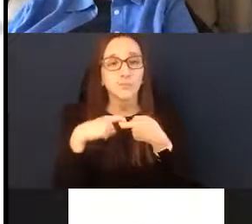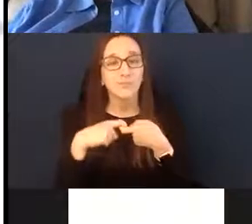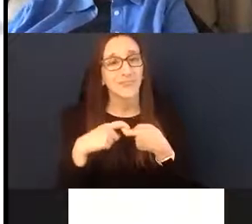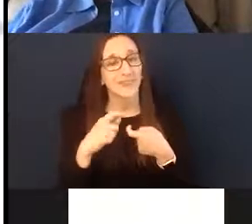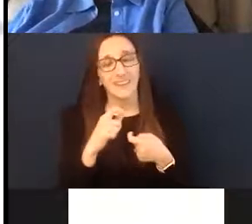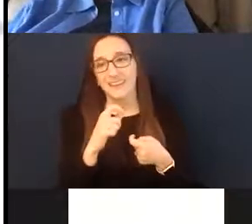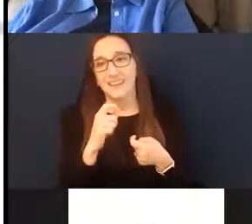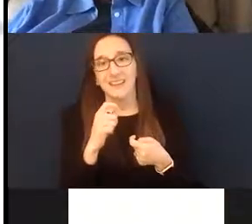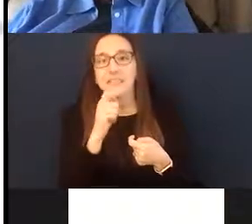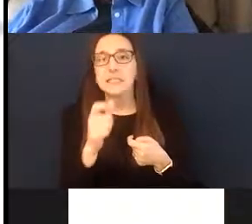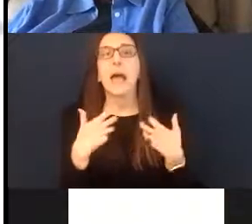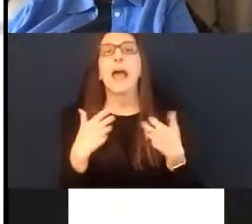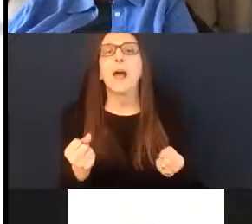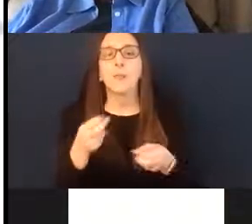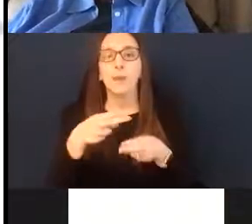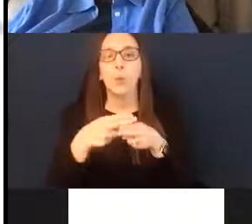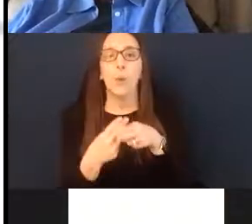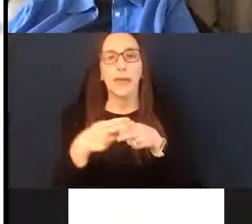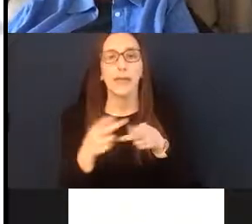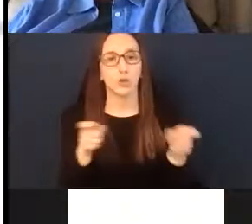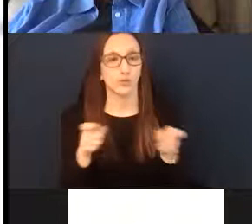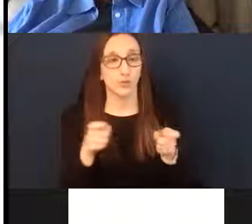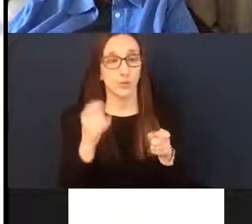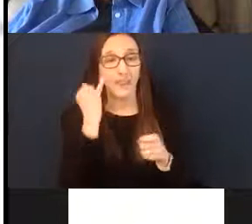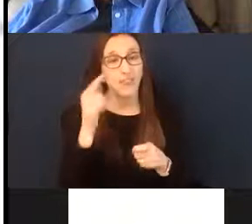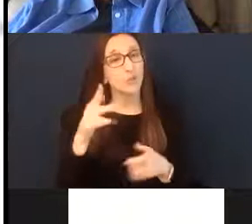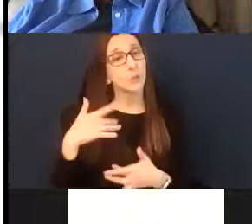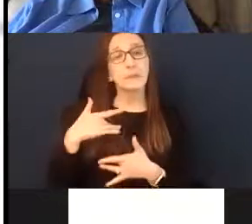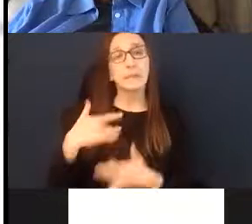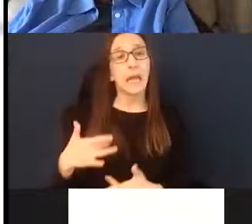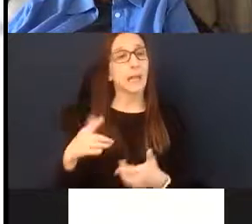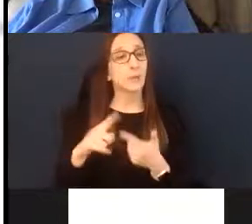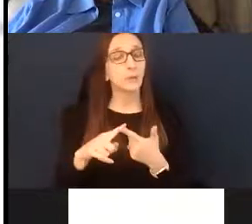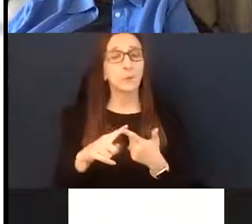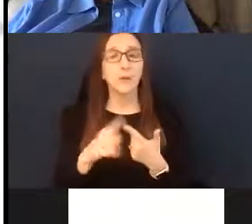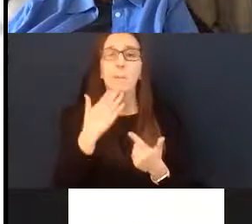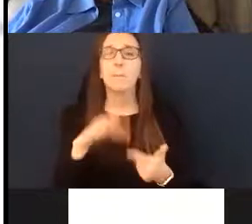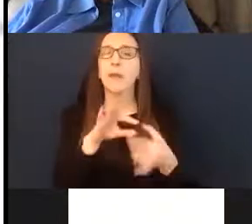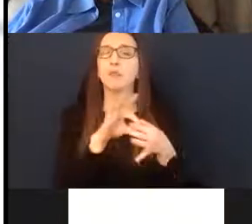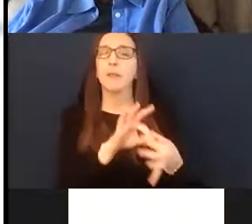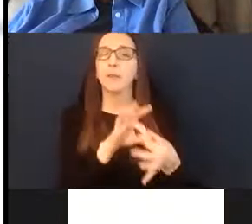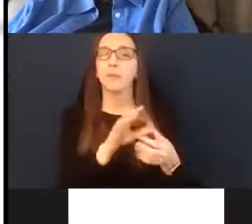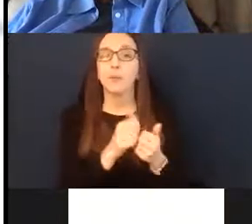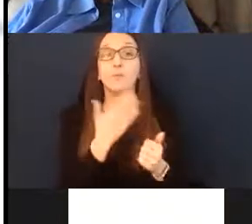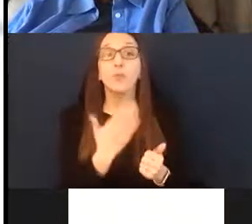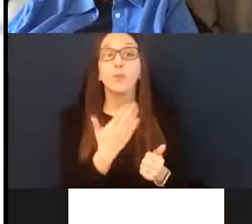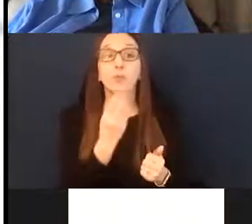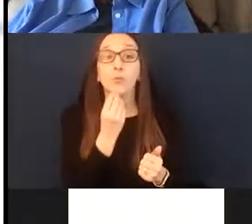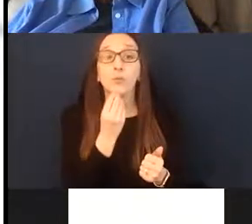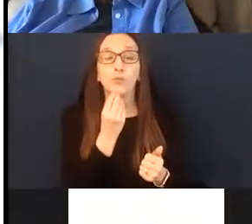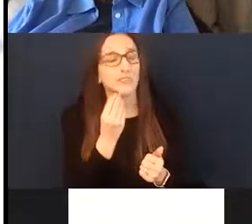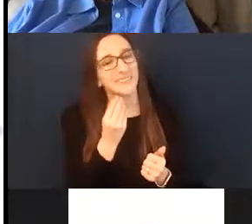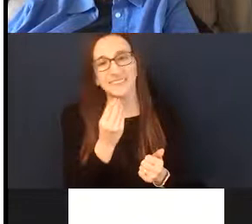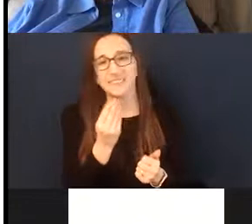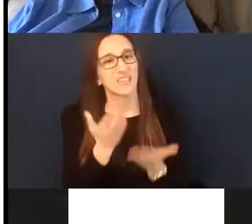weight control behavior, and they do not recommend that if you have any sort of poor relationship with your diet. So I